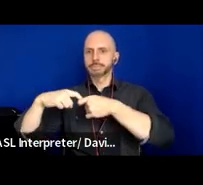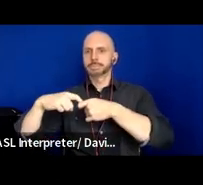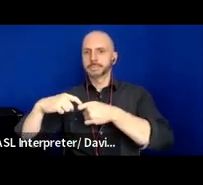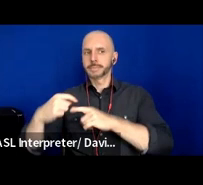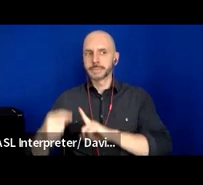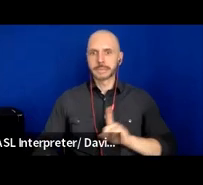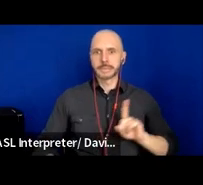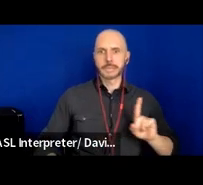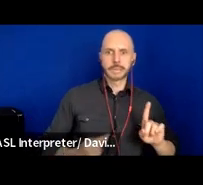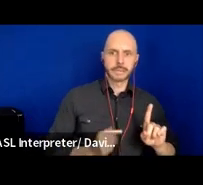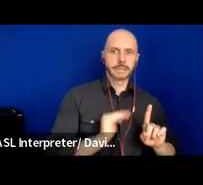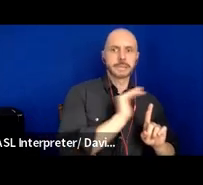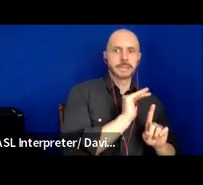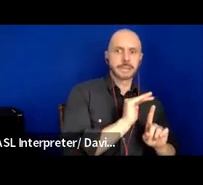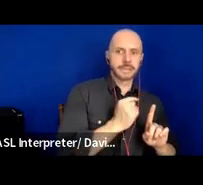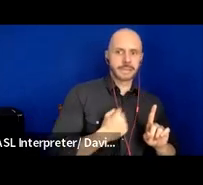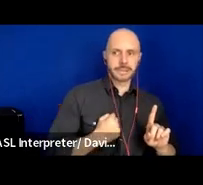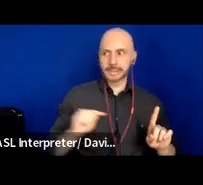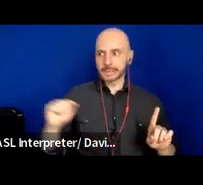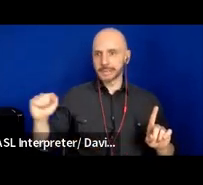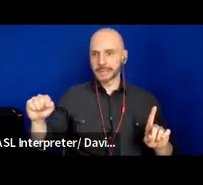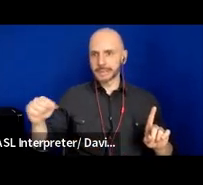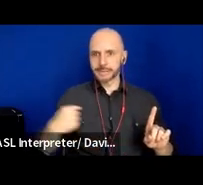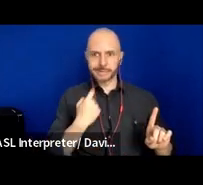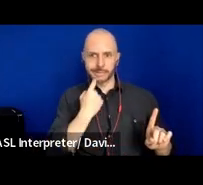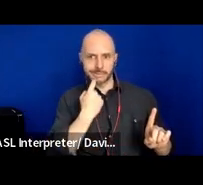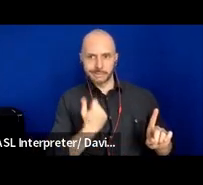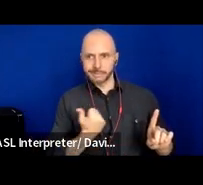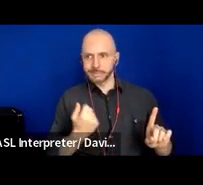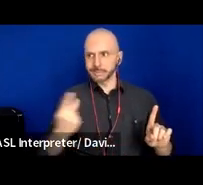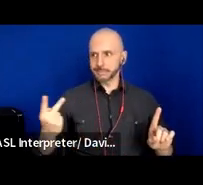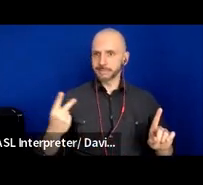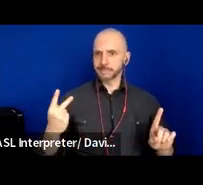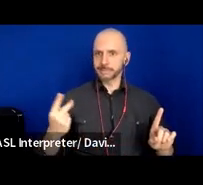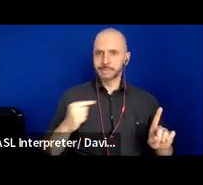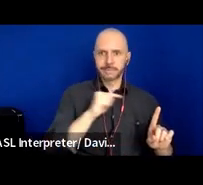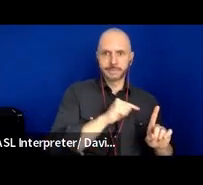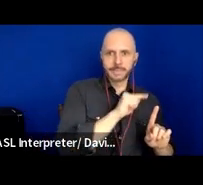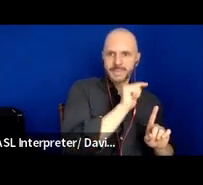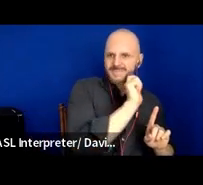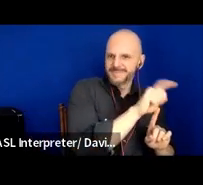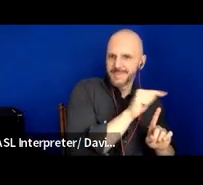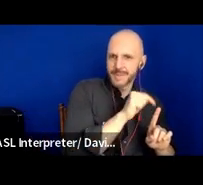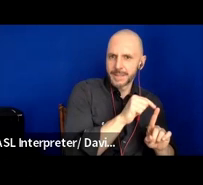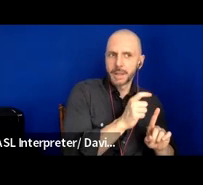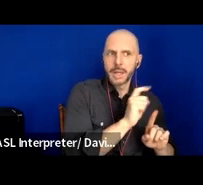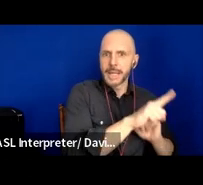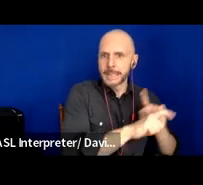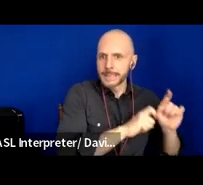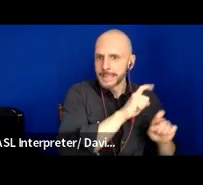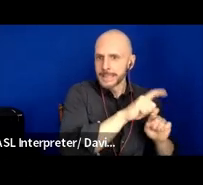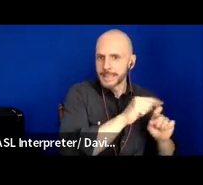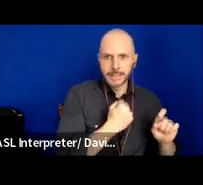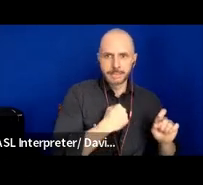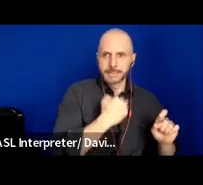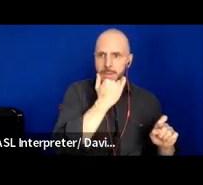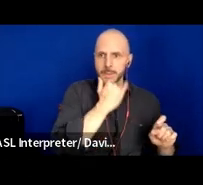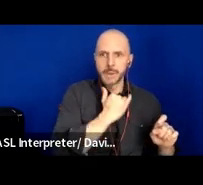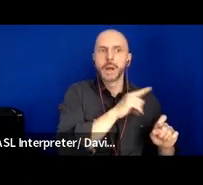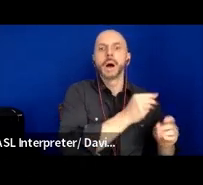gotten feedback that the way I'm in the experience is problematic, that, and so and it's made me more thoughtful about how I come back and continue to